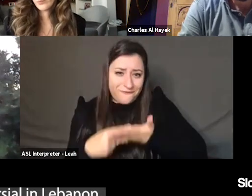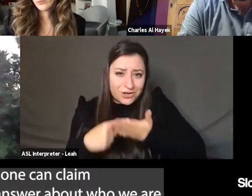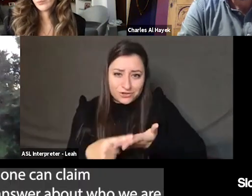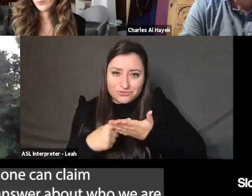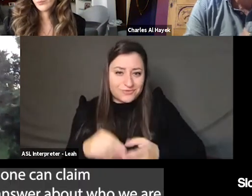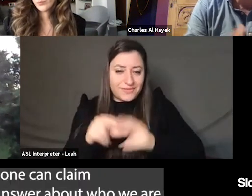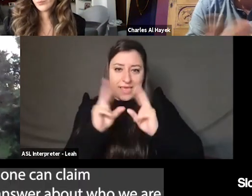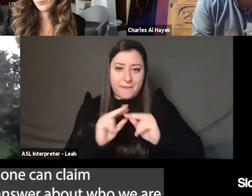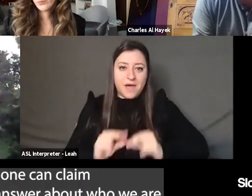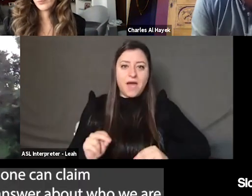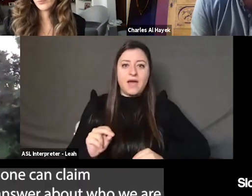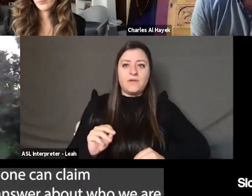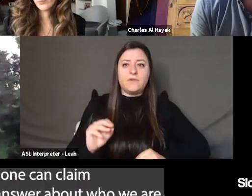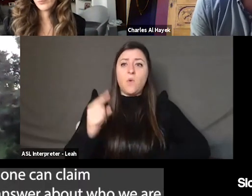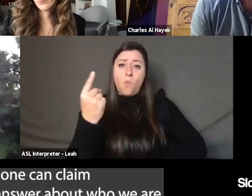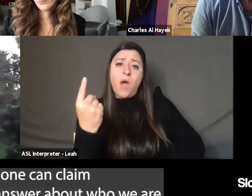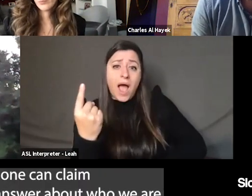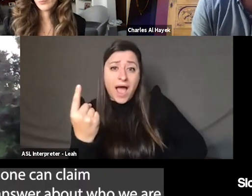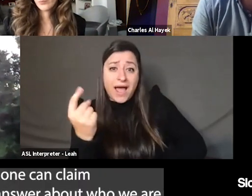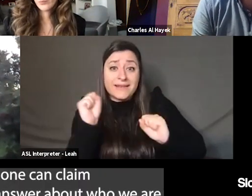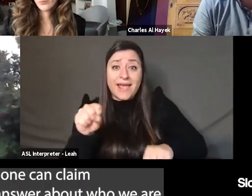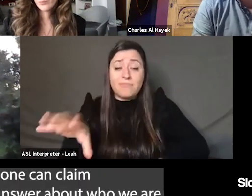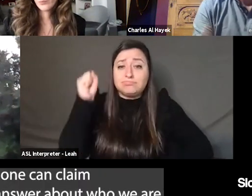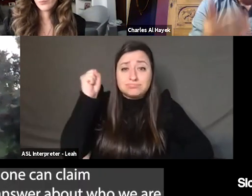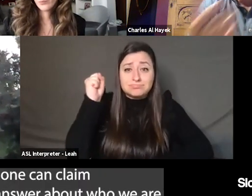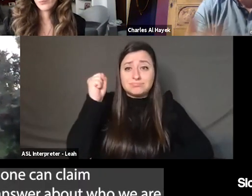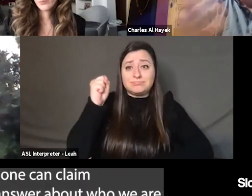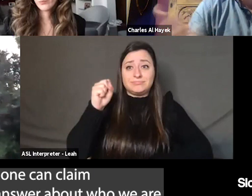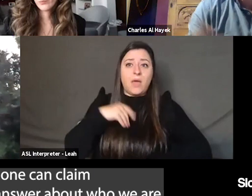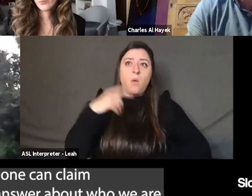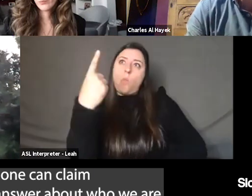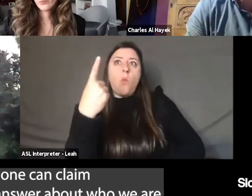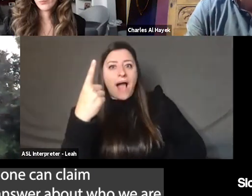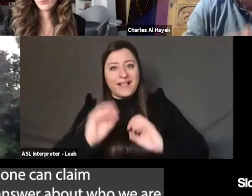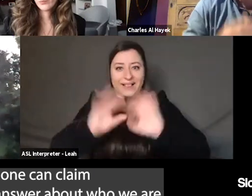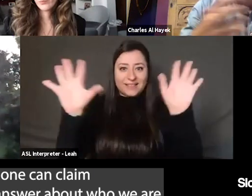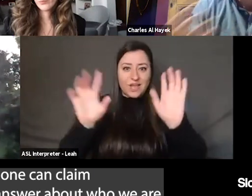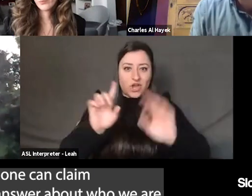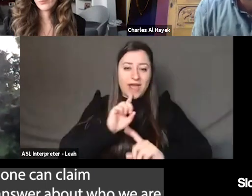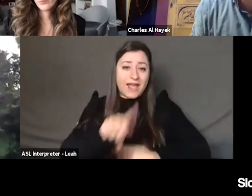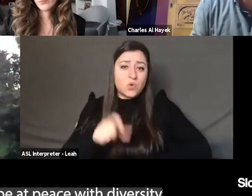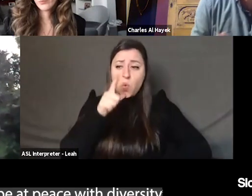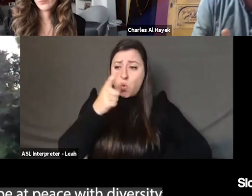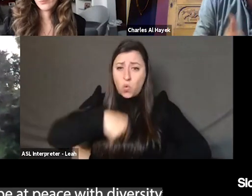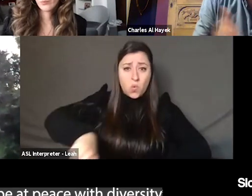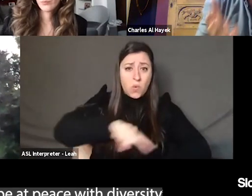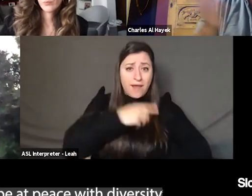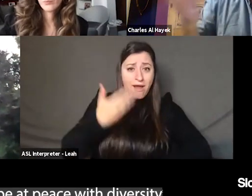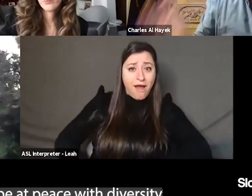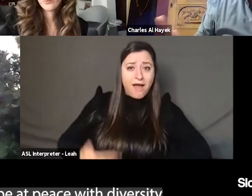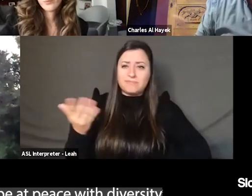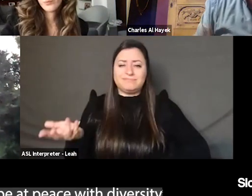Lebanon. And no one can claim to have one clear answer about who we are. Maybe we